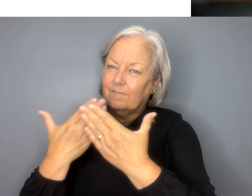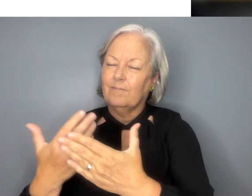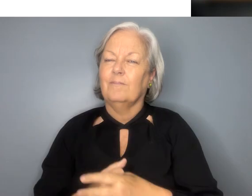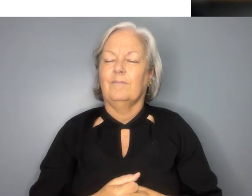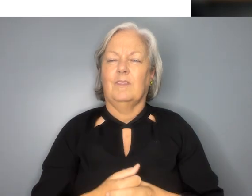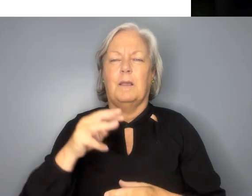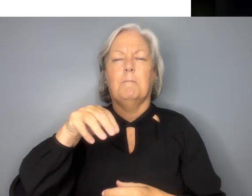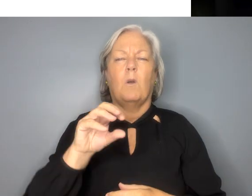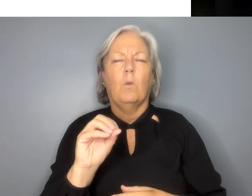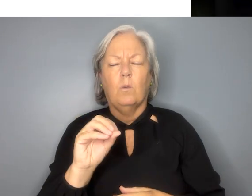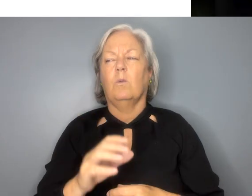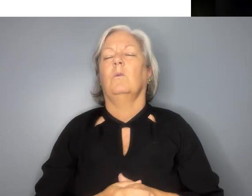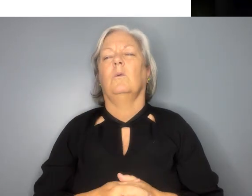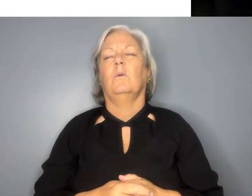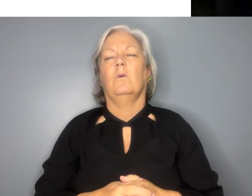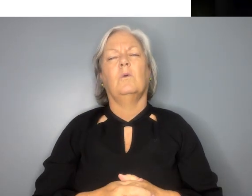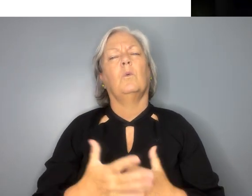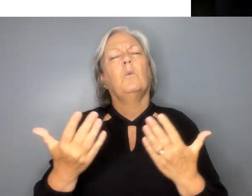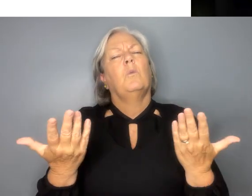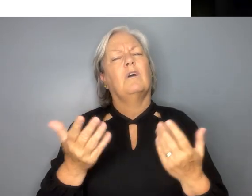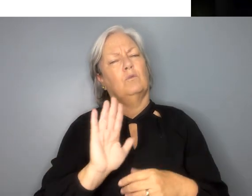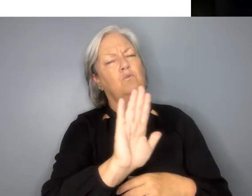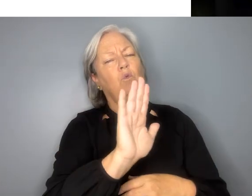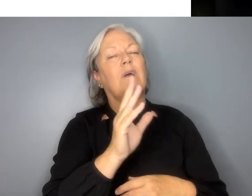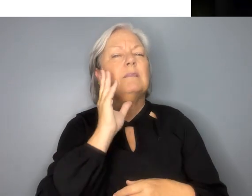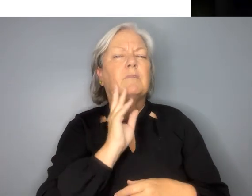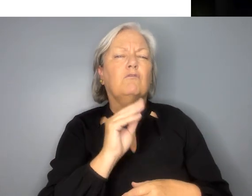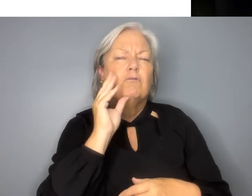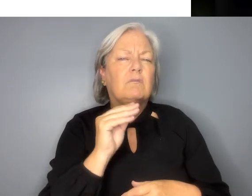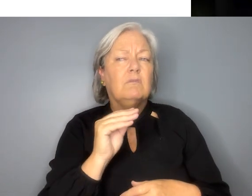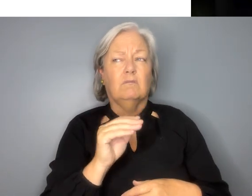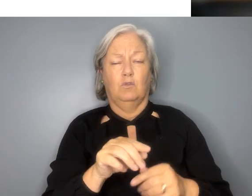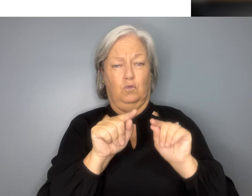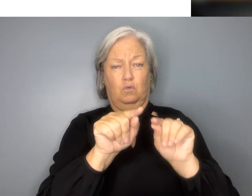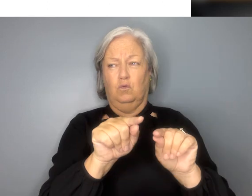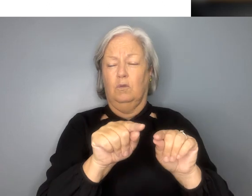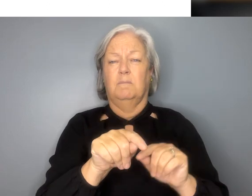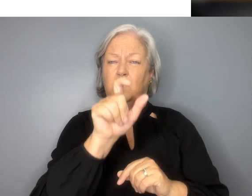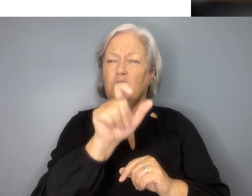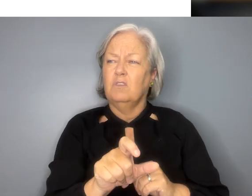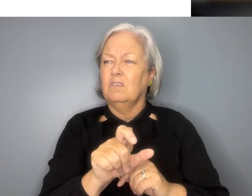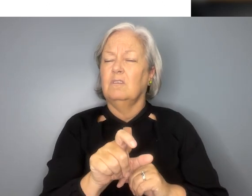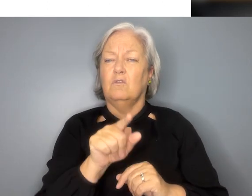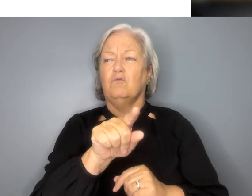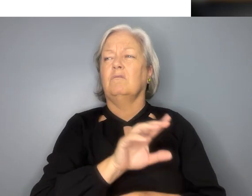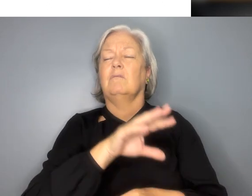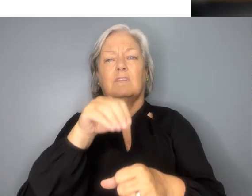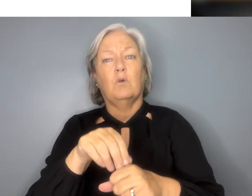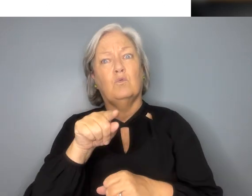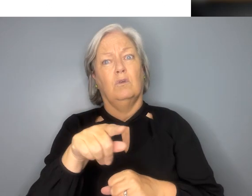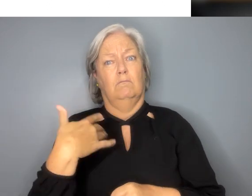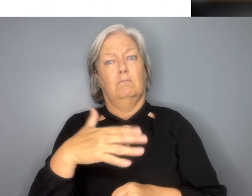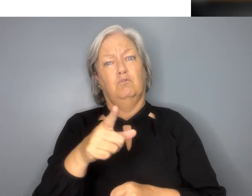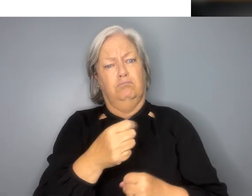Thank you so much, Mo. Ruby, I feel like, did you want to, what's your experience been like as someone who's a person with disability, as also a member